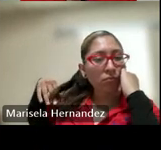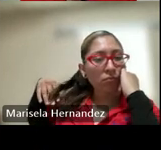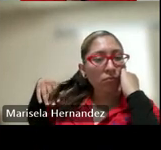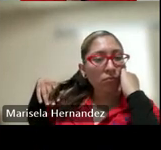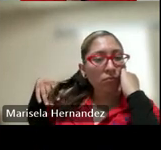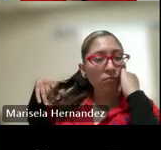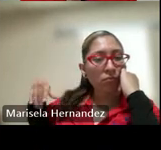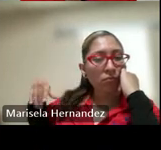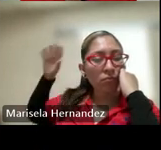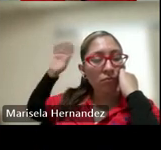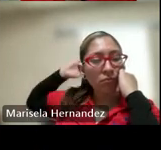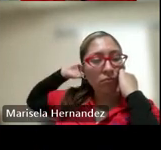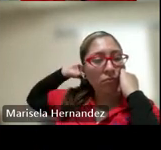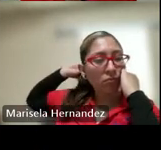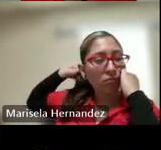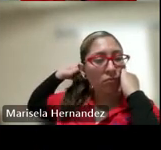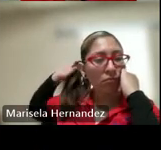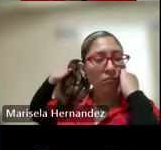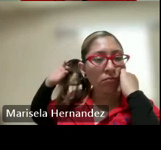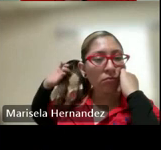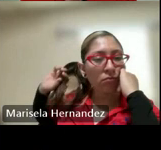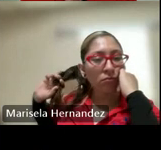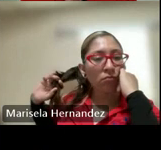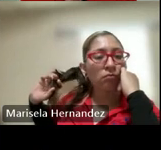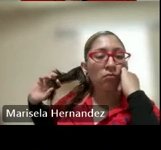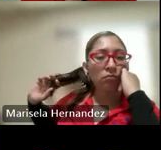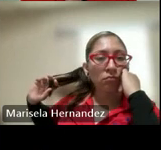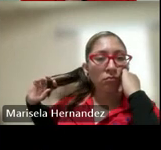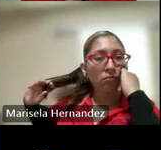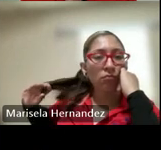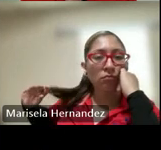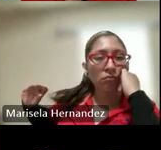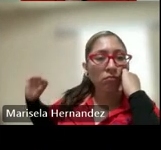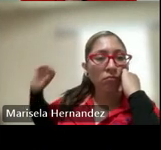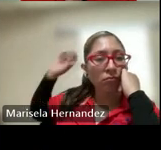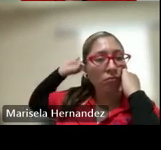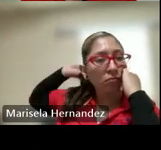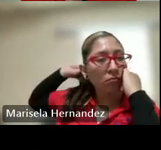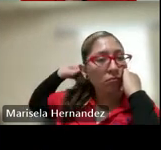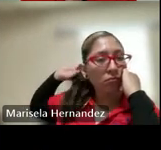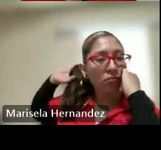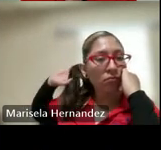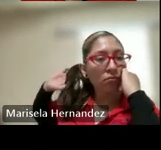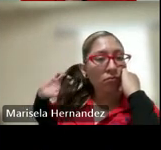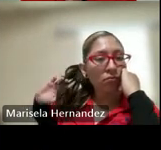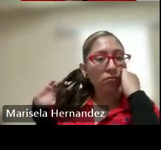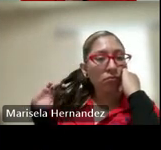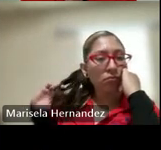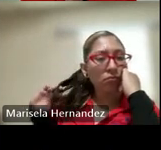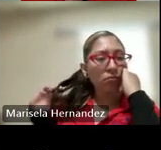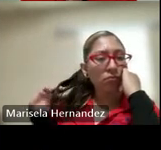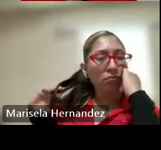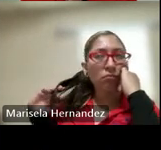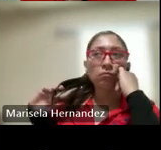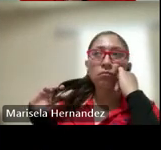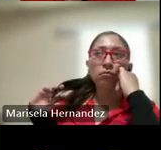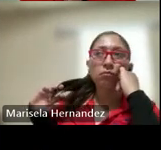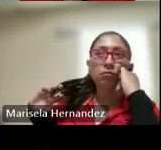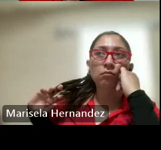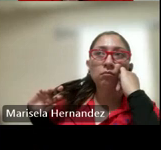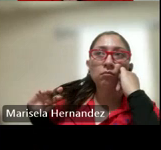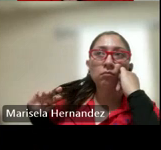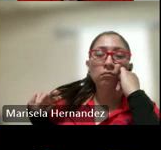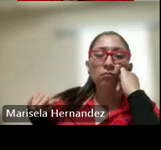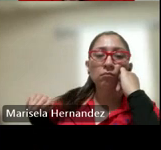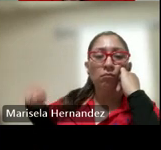cabinet secretaries have been really long serving, which I think speaks to the functionality of the